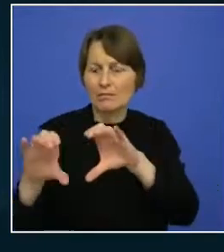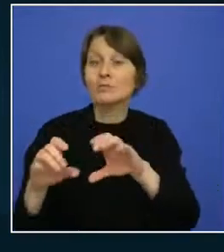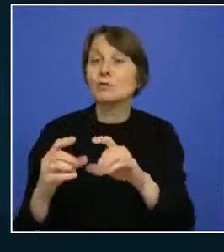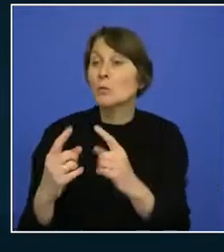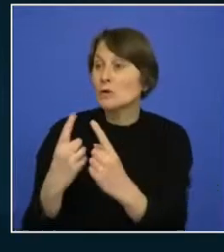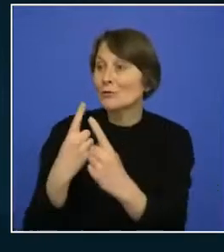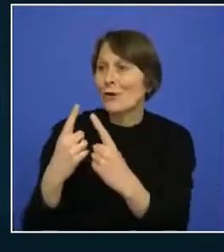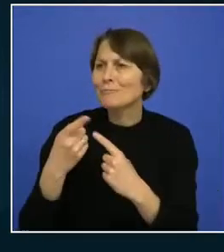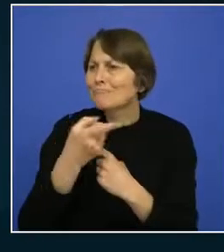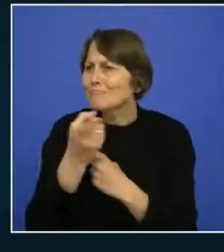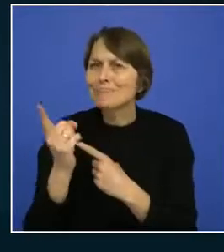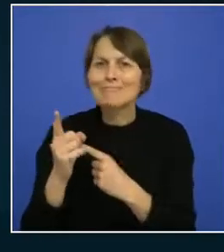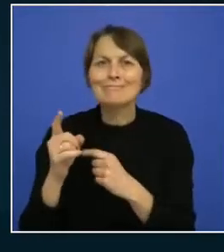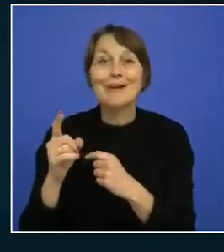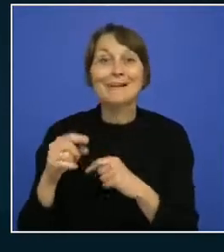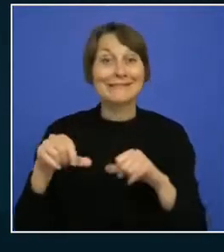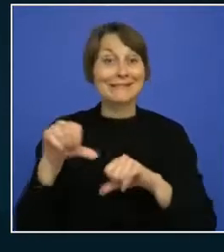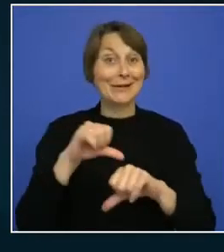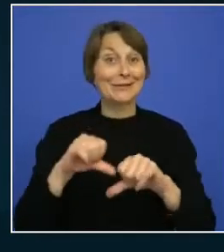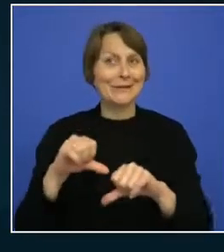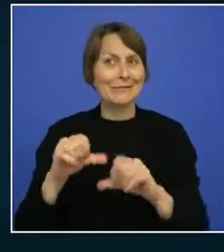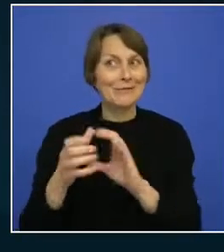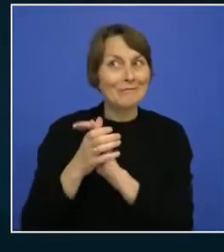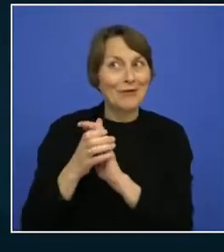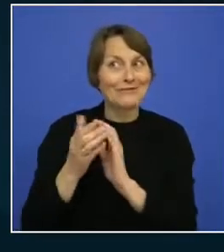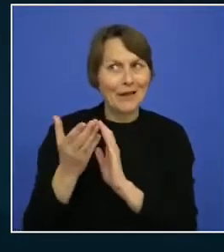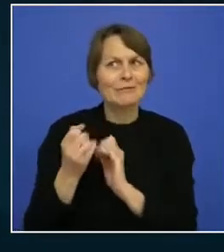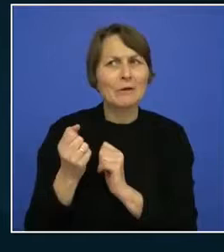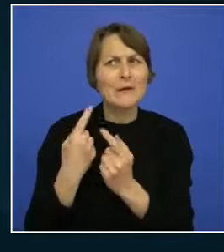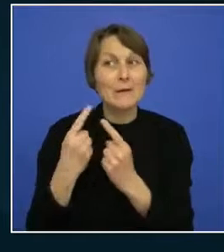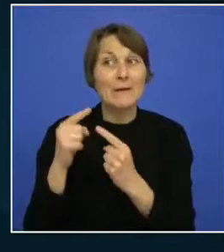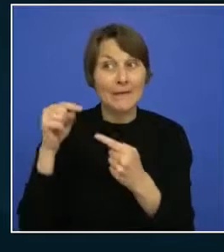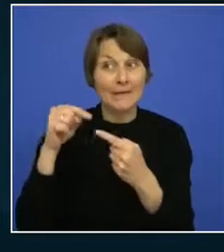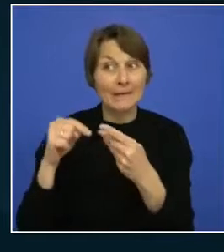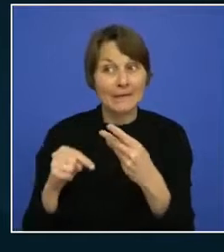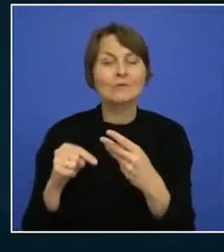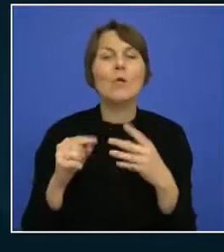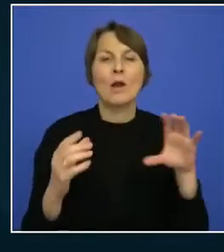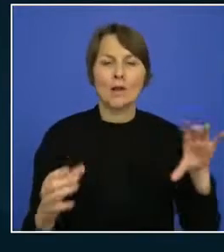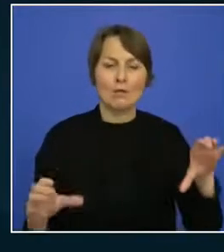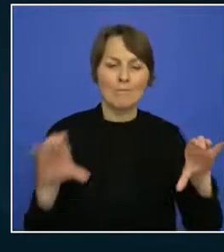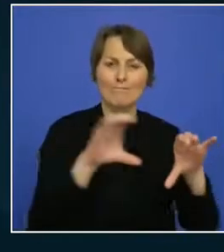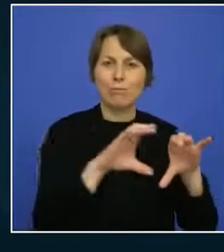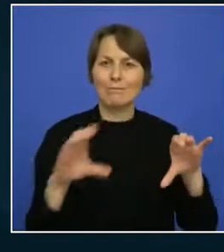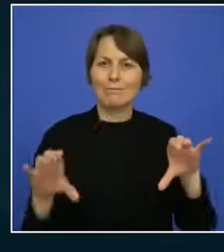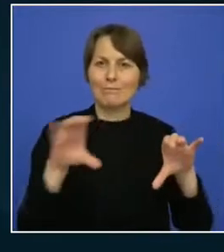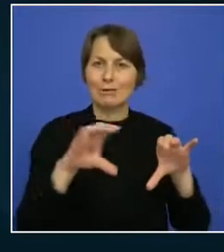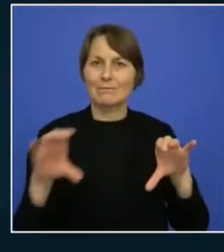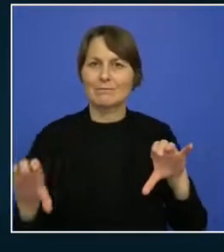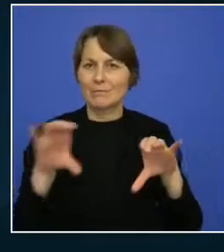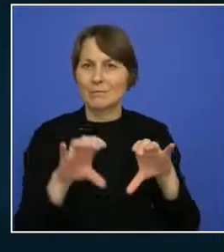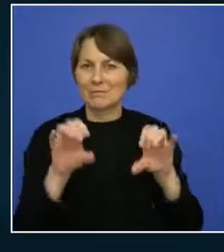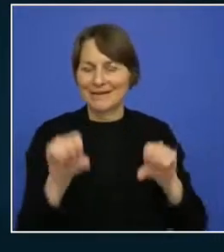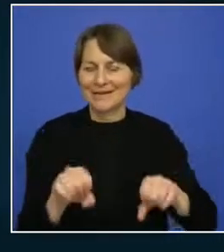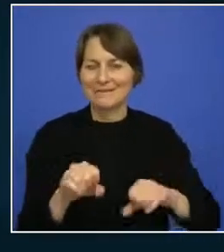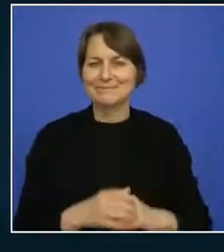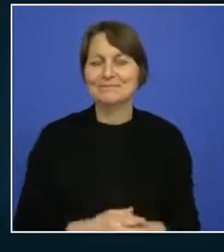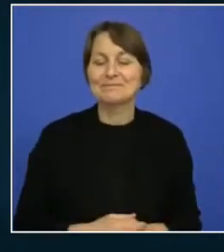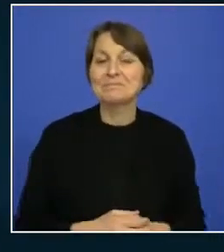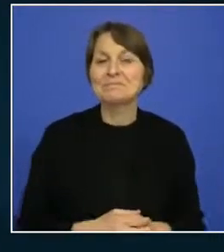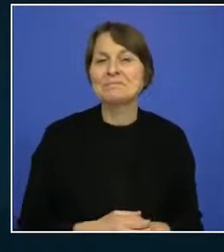friends now that we have for Project 15. Now, one thing to mention, and maybe in the